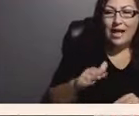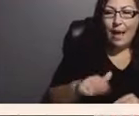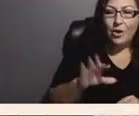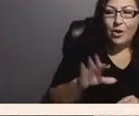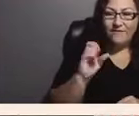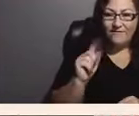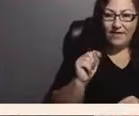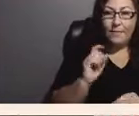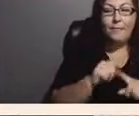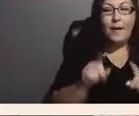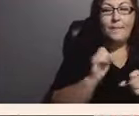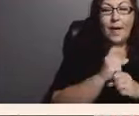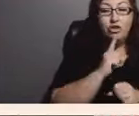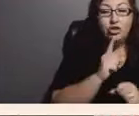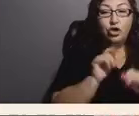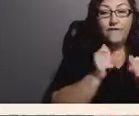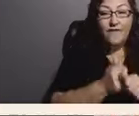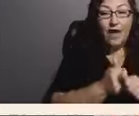with the music.